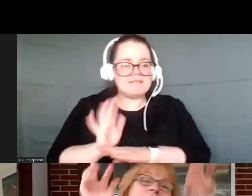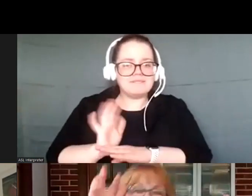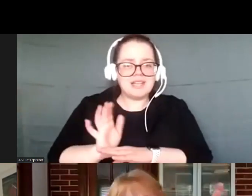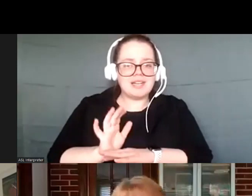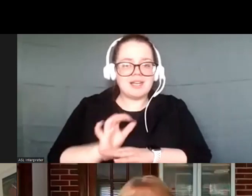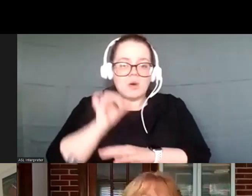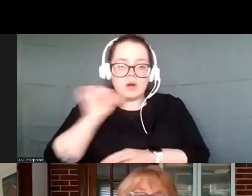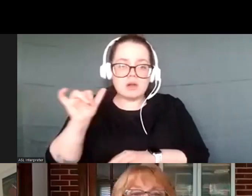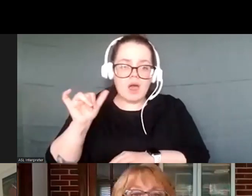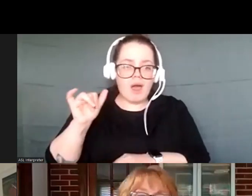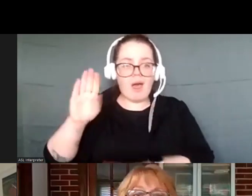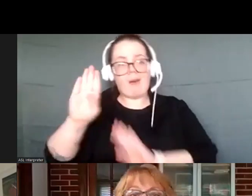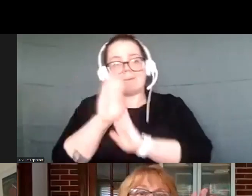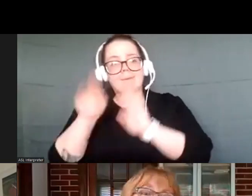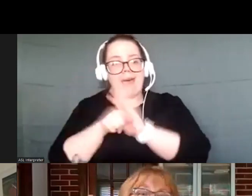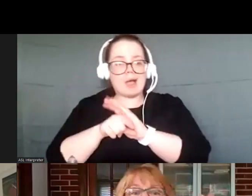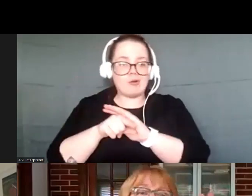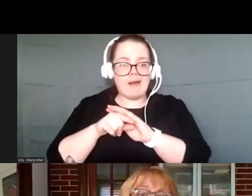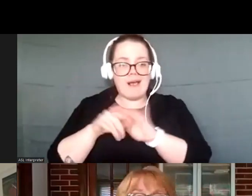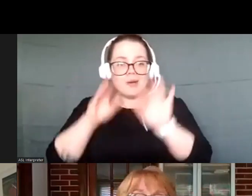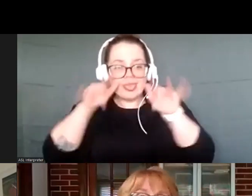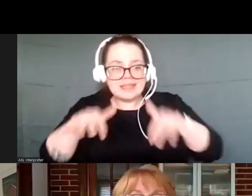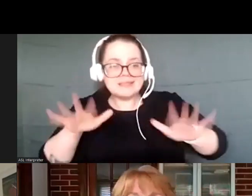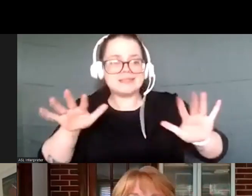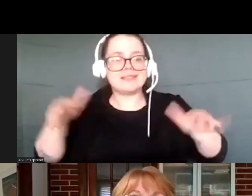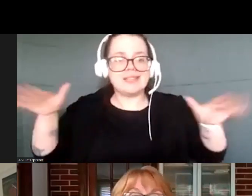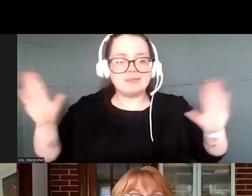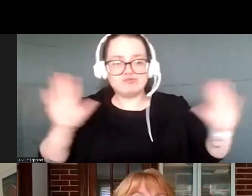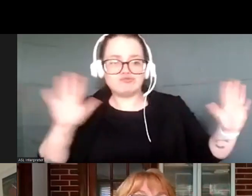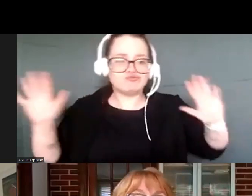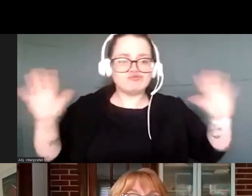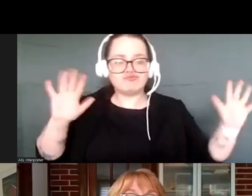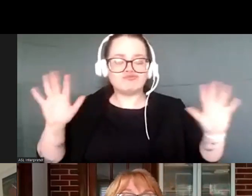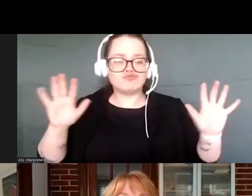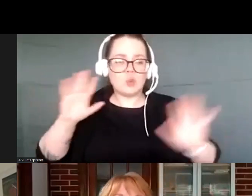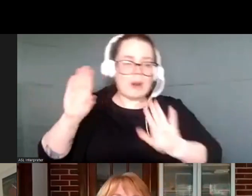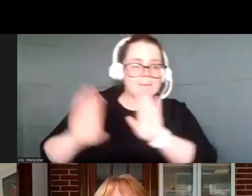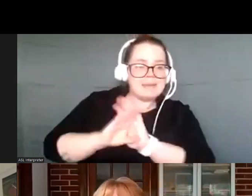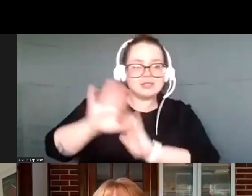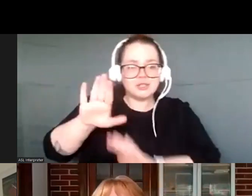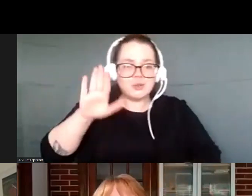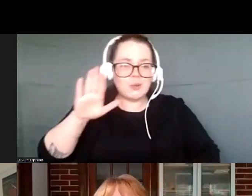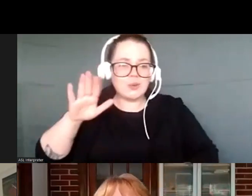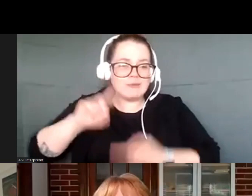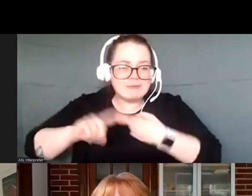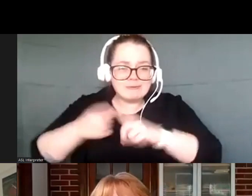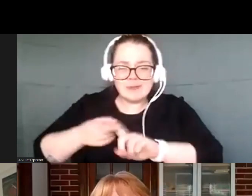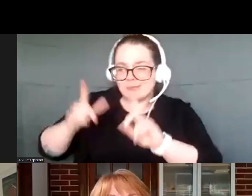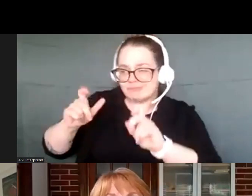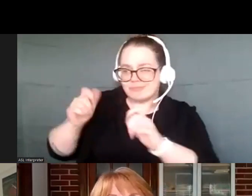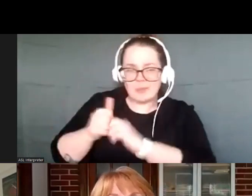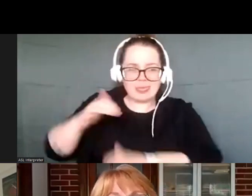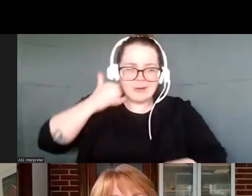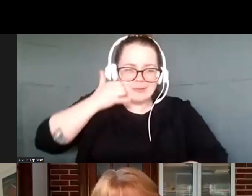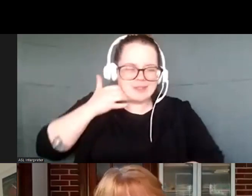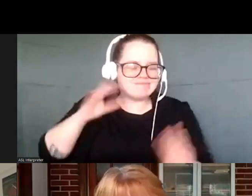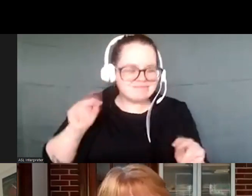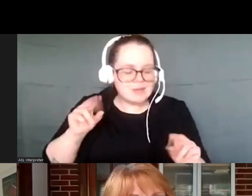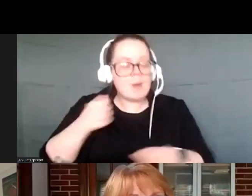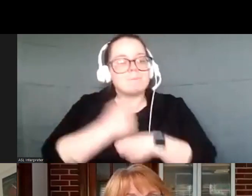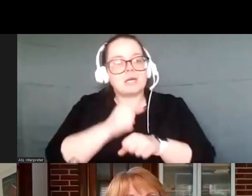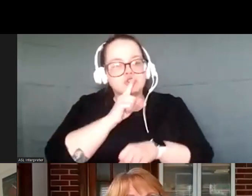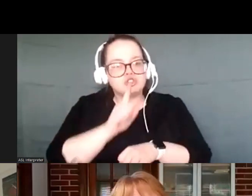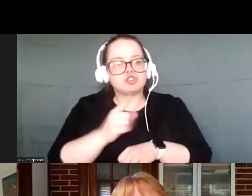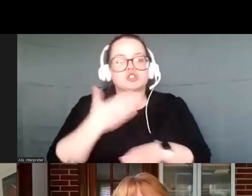everybody's like moving all around that your friend took with their iPhone. Make sure that it's good quality stuff that you're going to